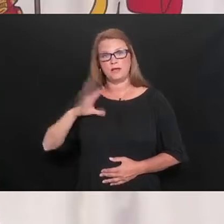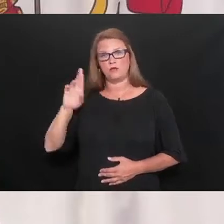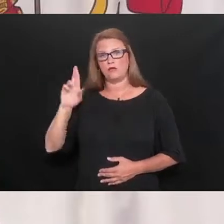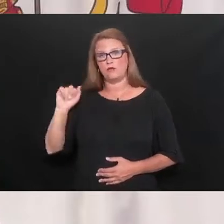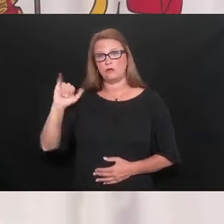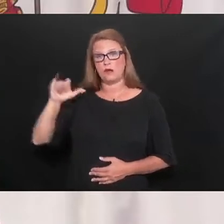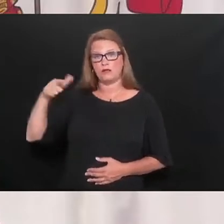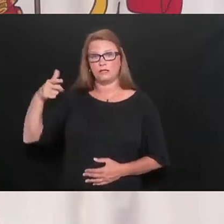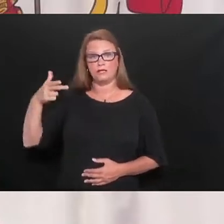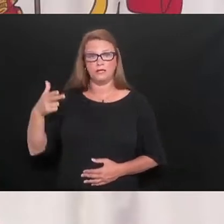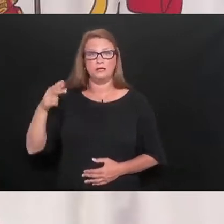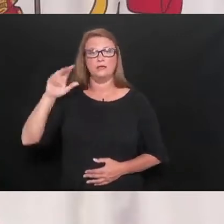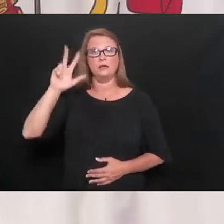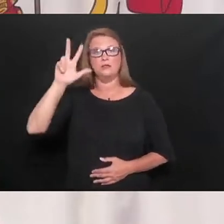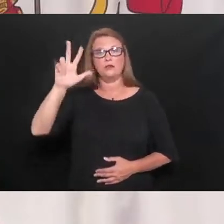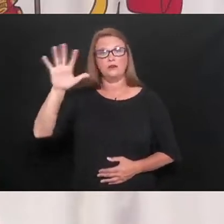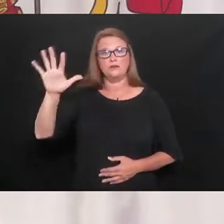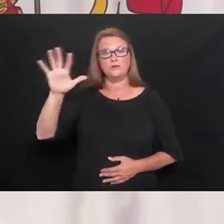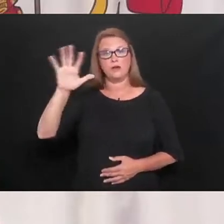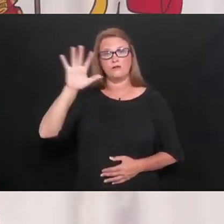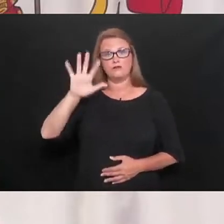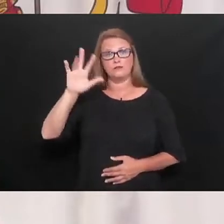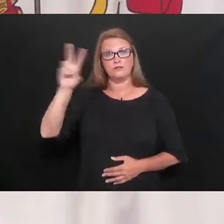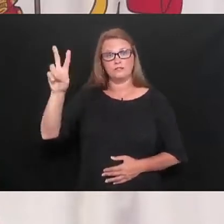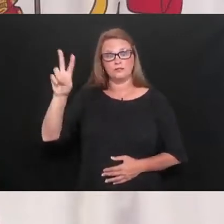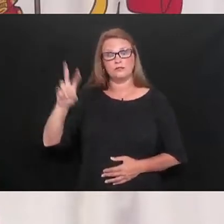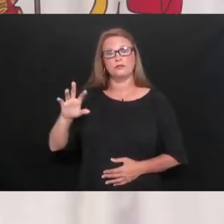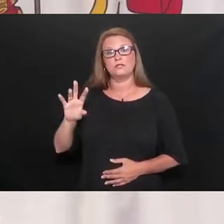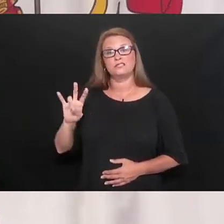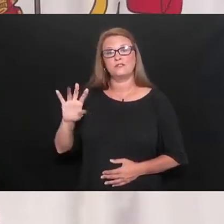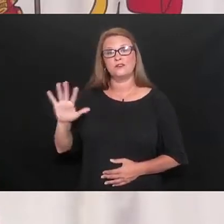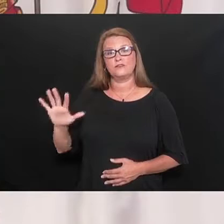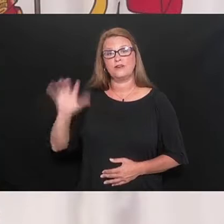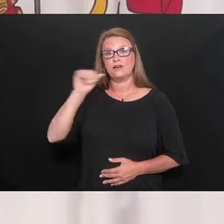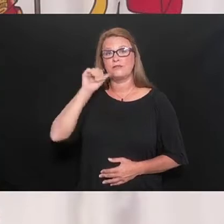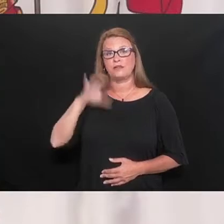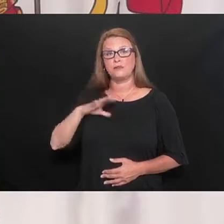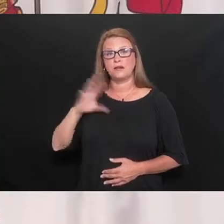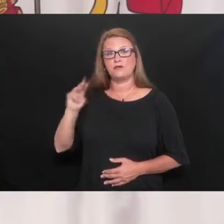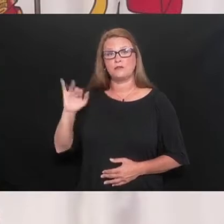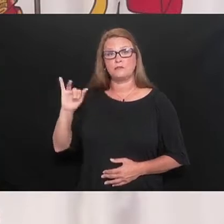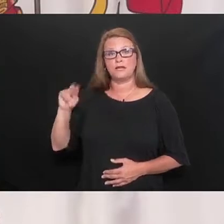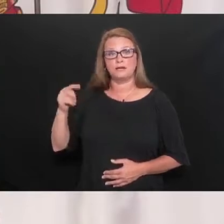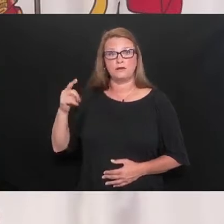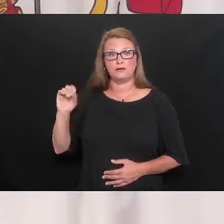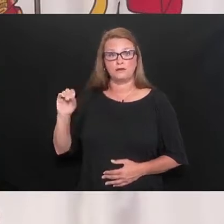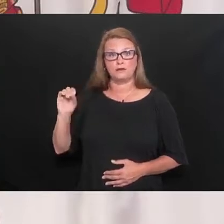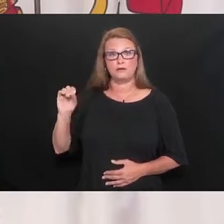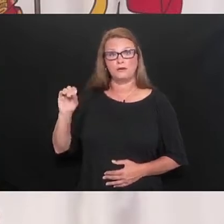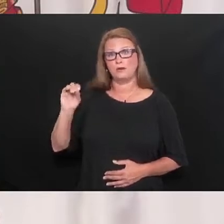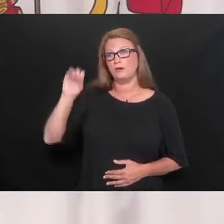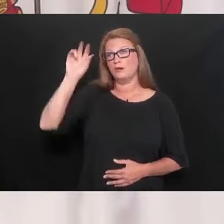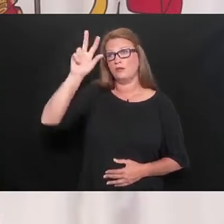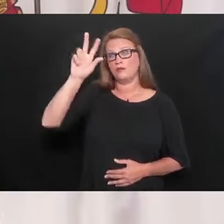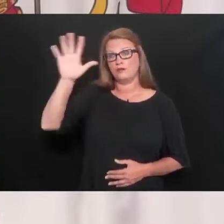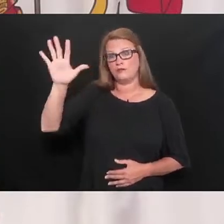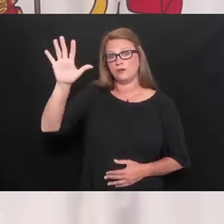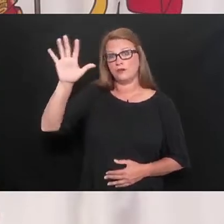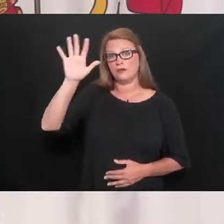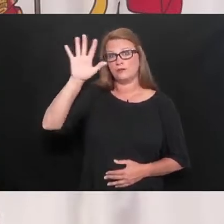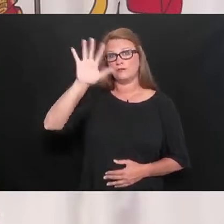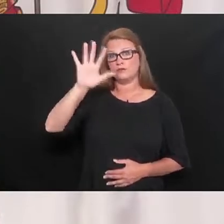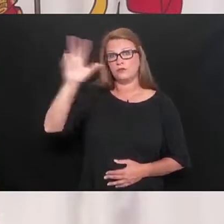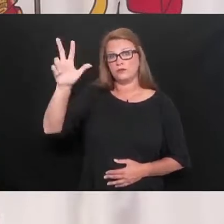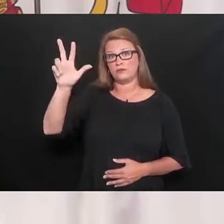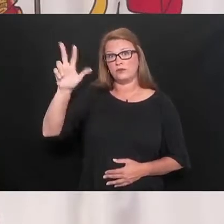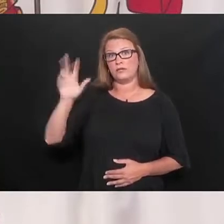County. The 3,552nd death, a 75-year-old female from Mingo County. The 3,553rd